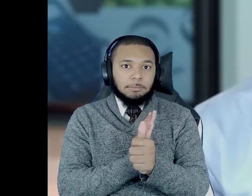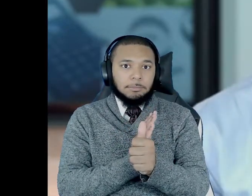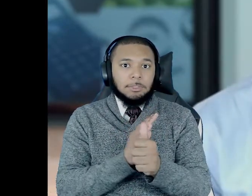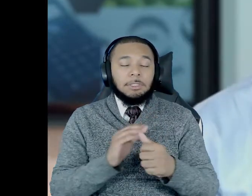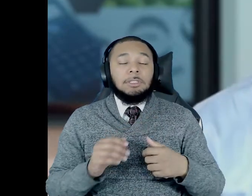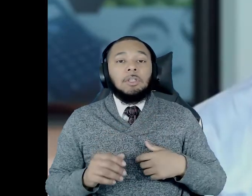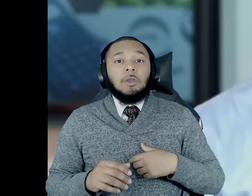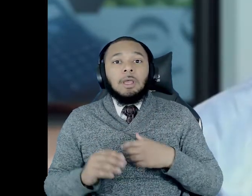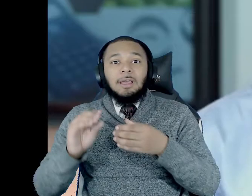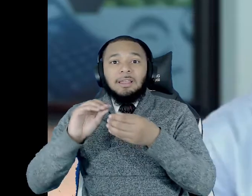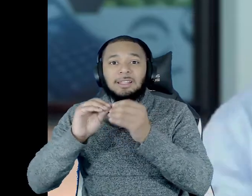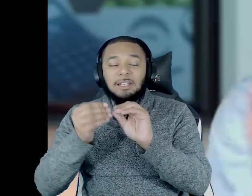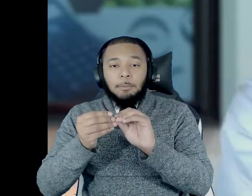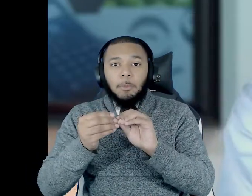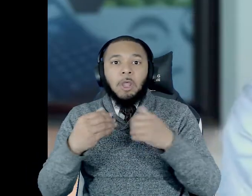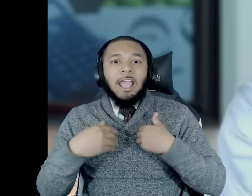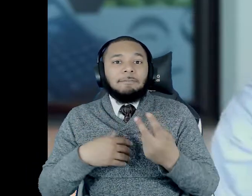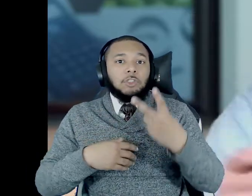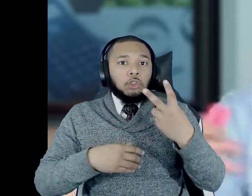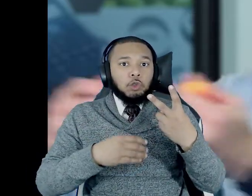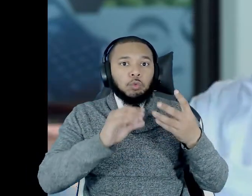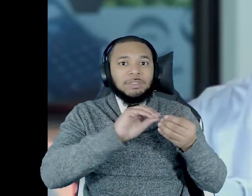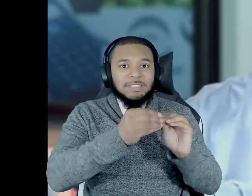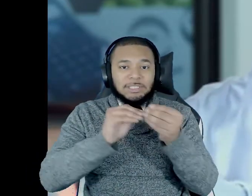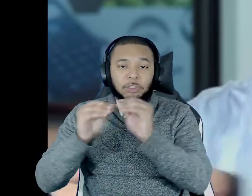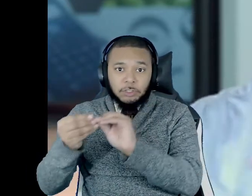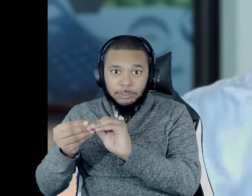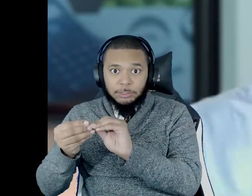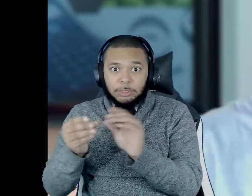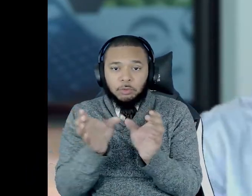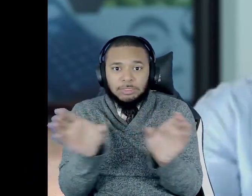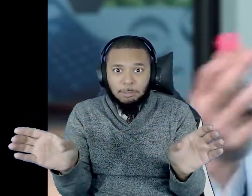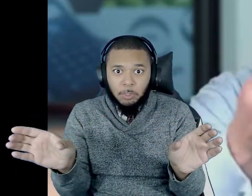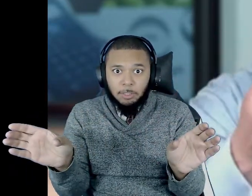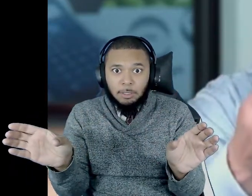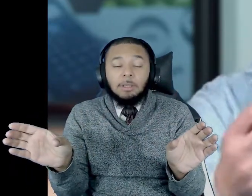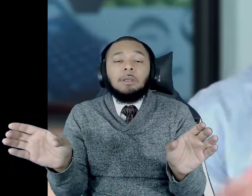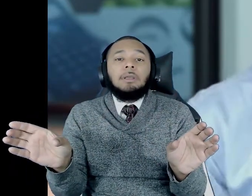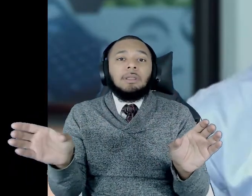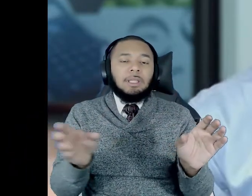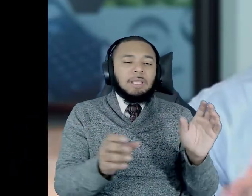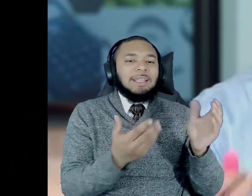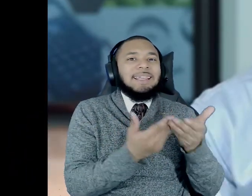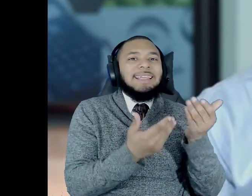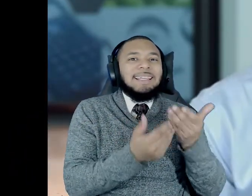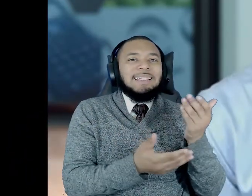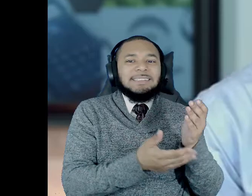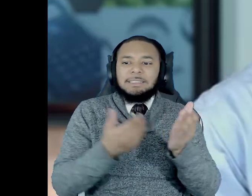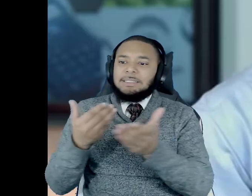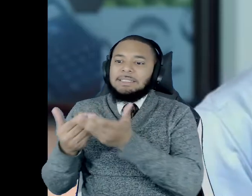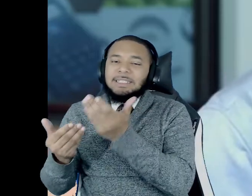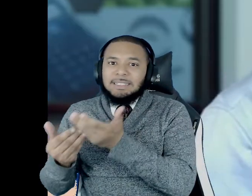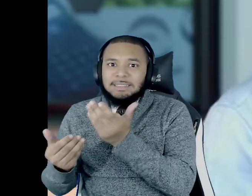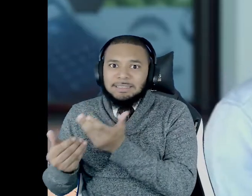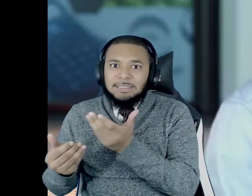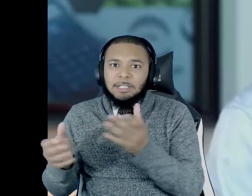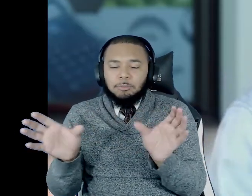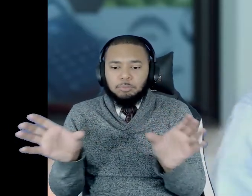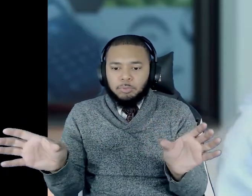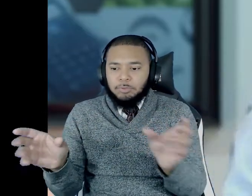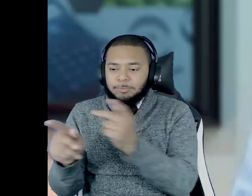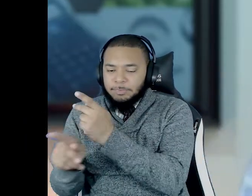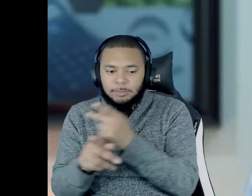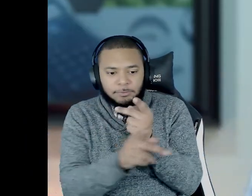double-digit multiplication problems to do an easy part and an easy part, and then adding them together will allow you to be a mental